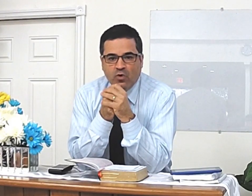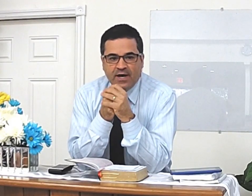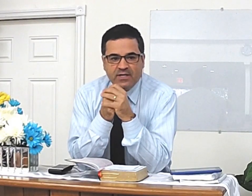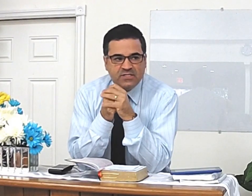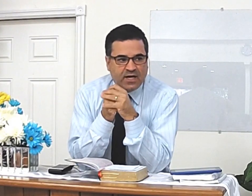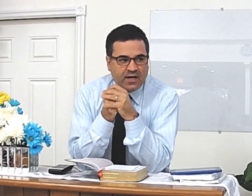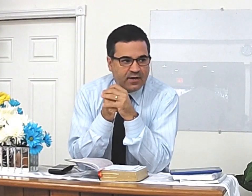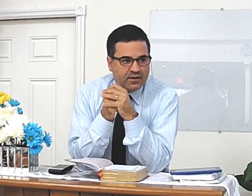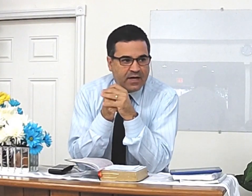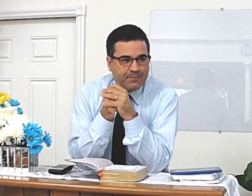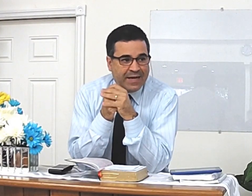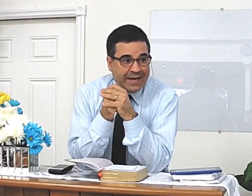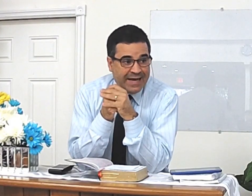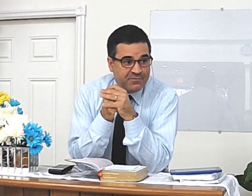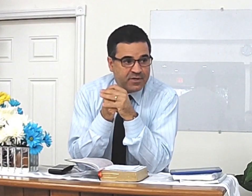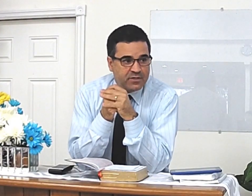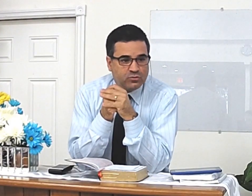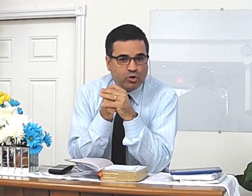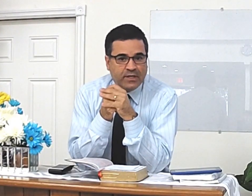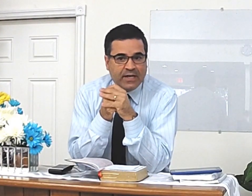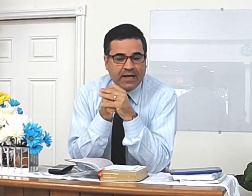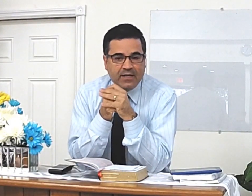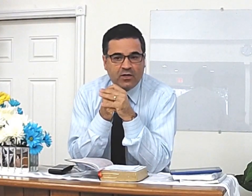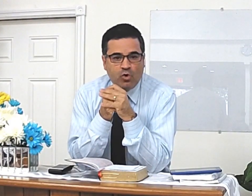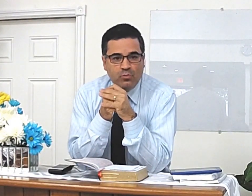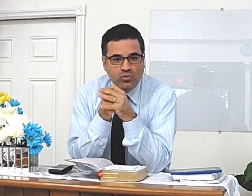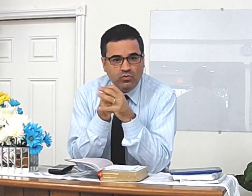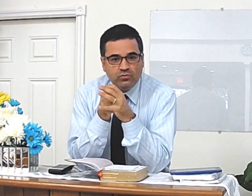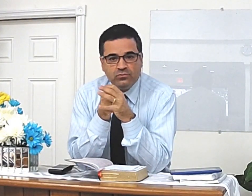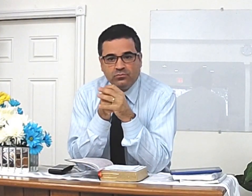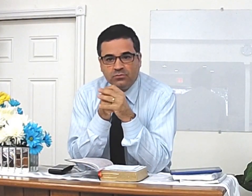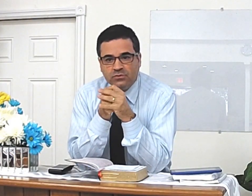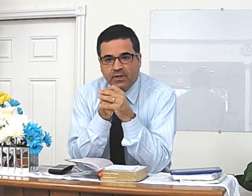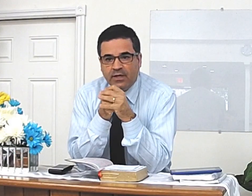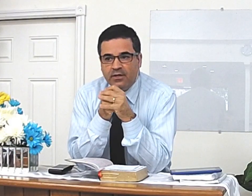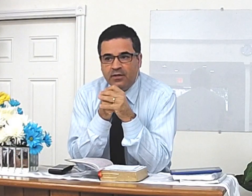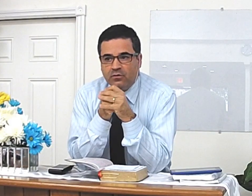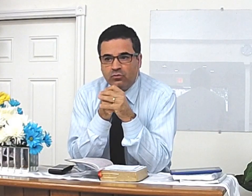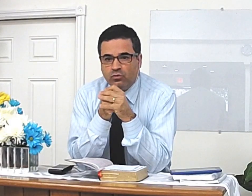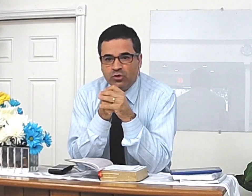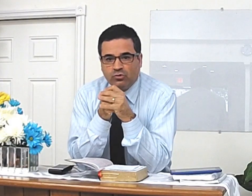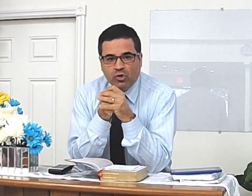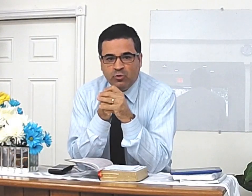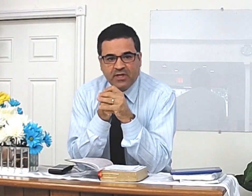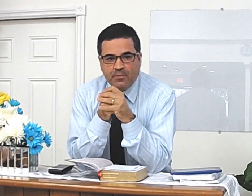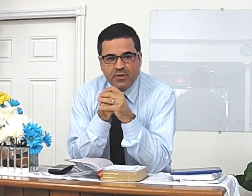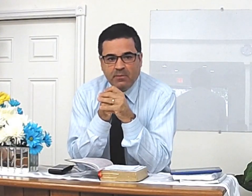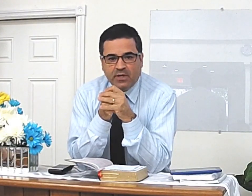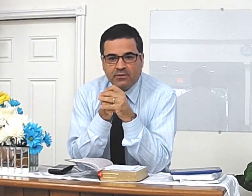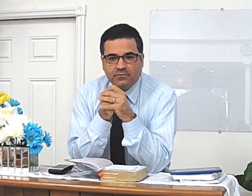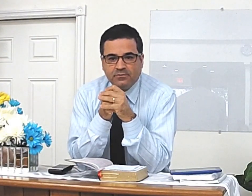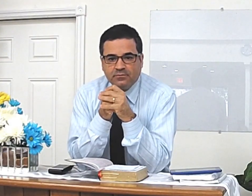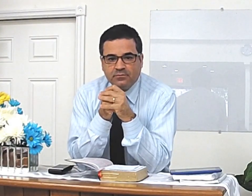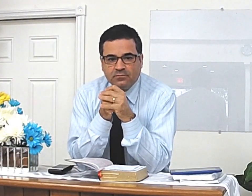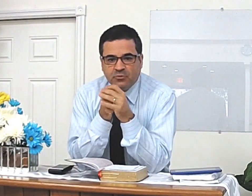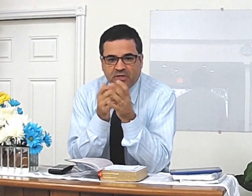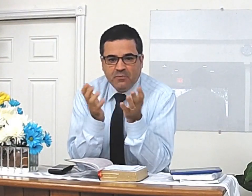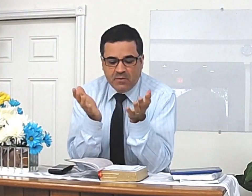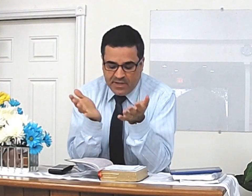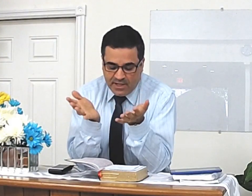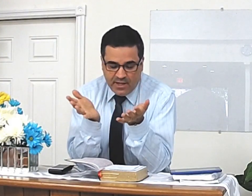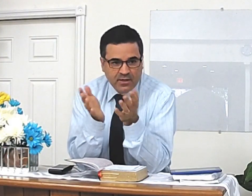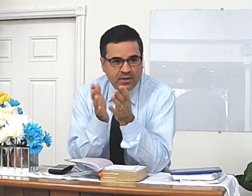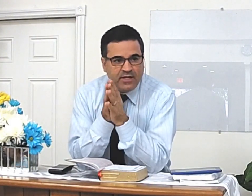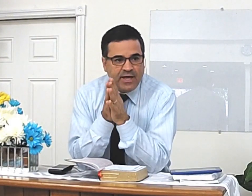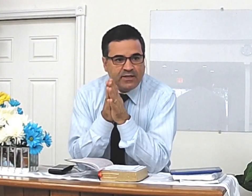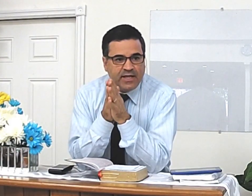Turn faith into something material. Make the word vulgar. Turn it to something common. Now everybody has a Bible.